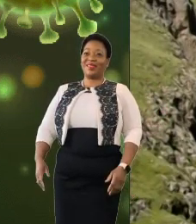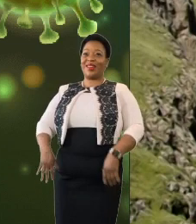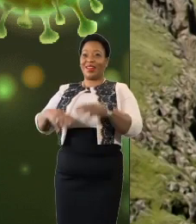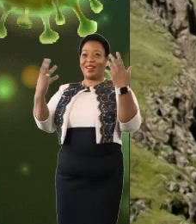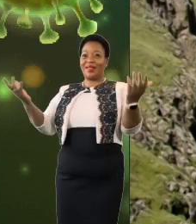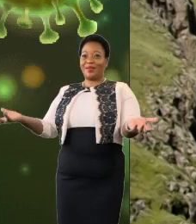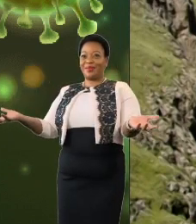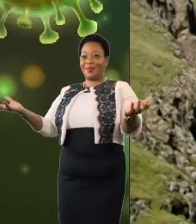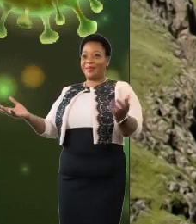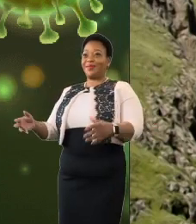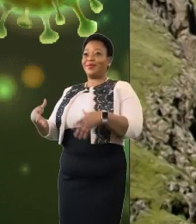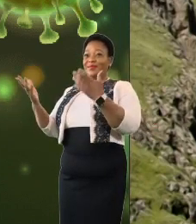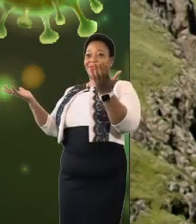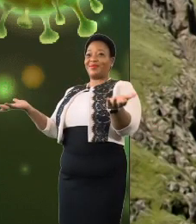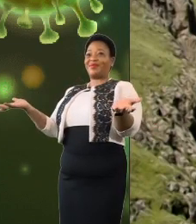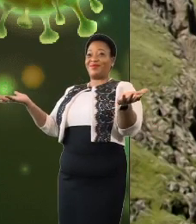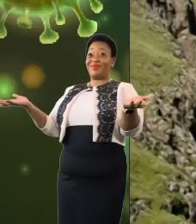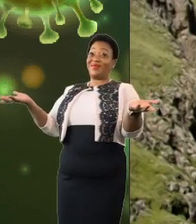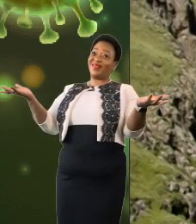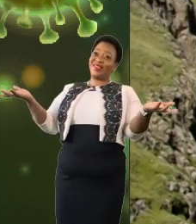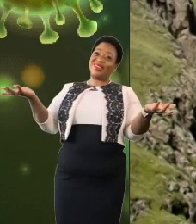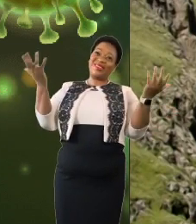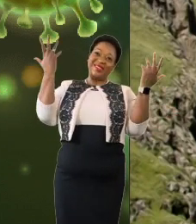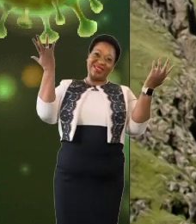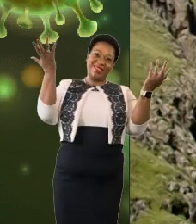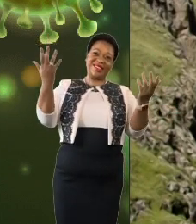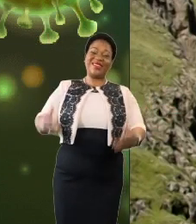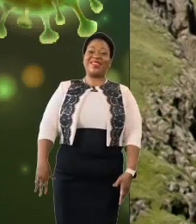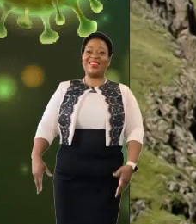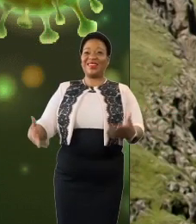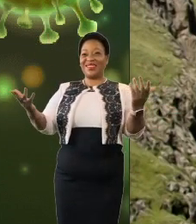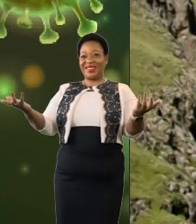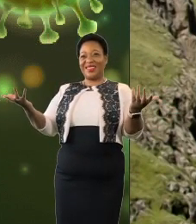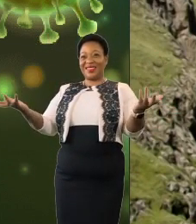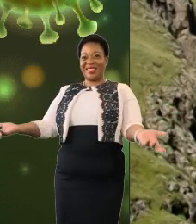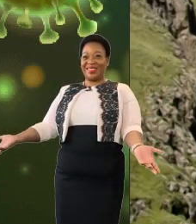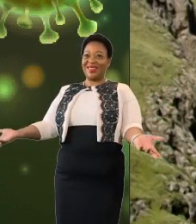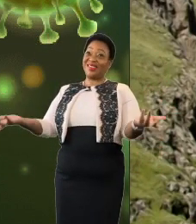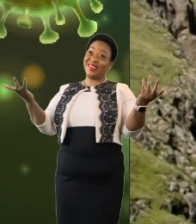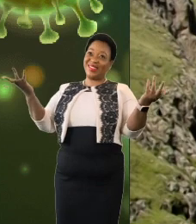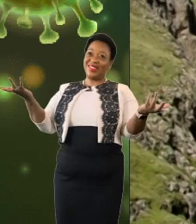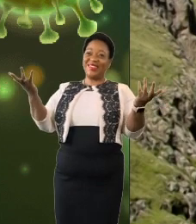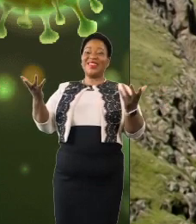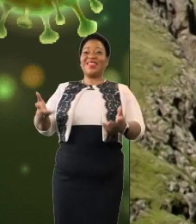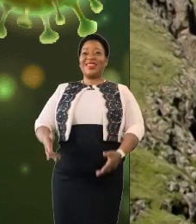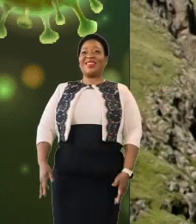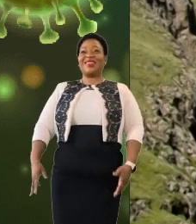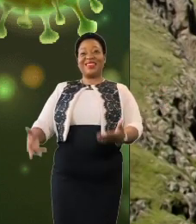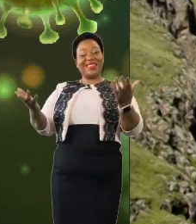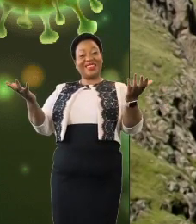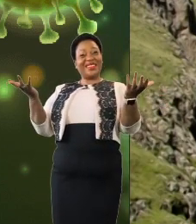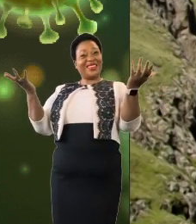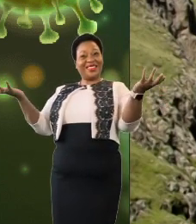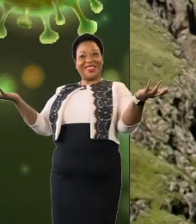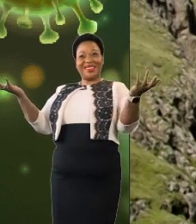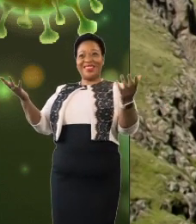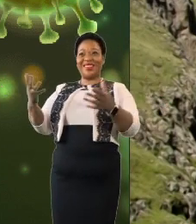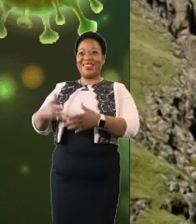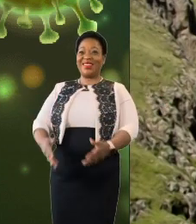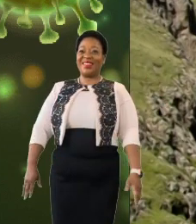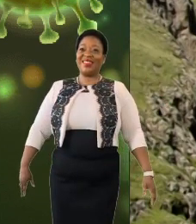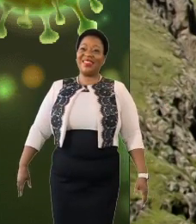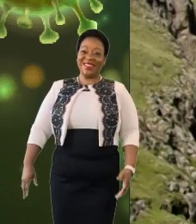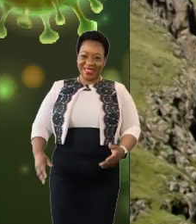side. But then I think it will also be up to us to engage with project owners. That's why it's included there, for them to